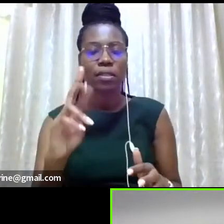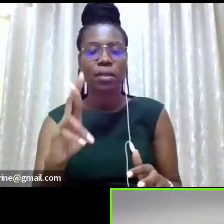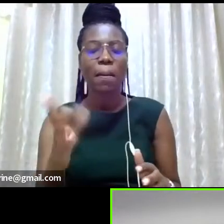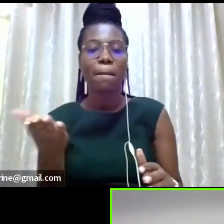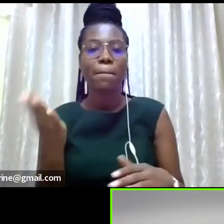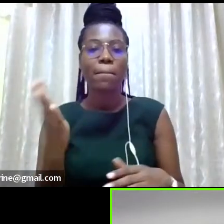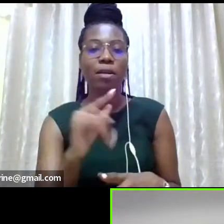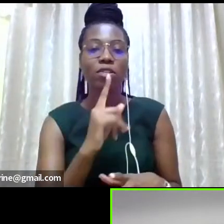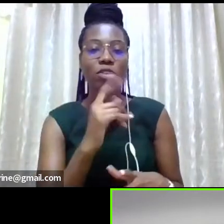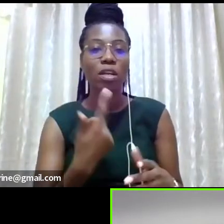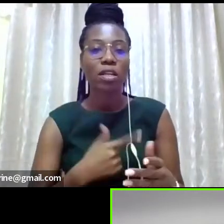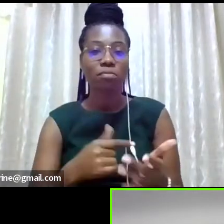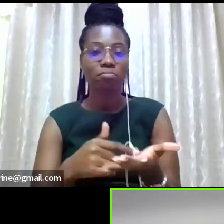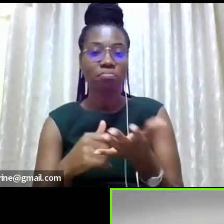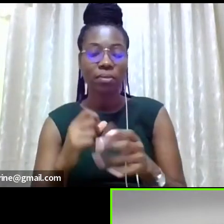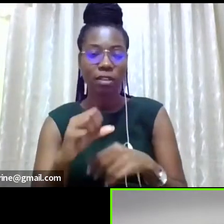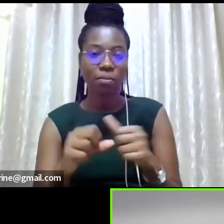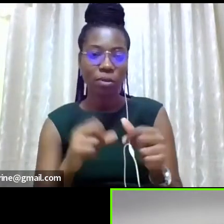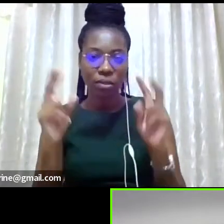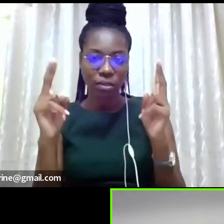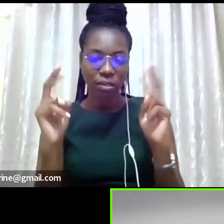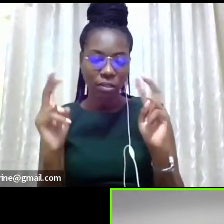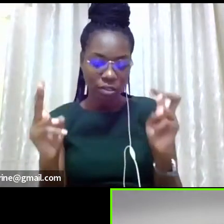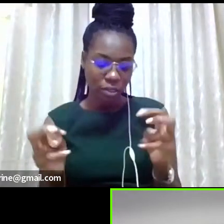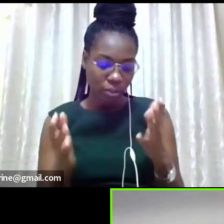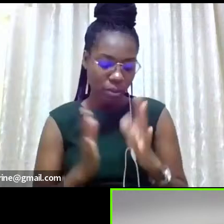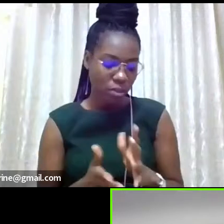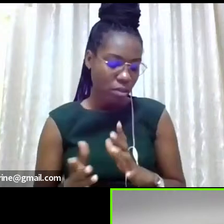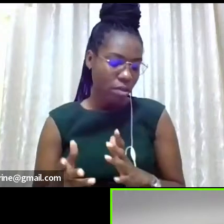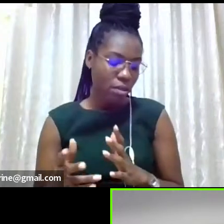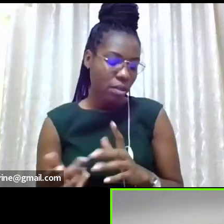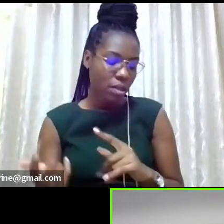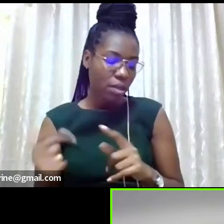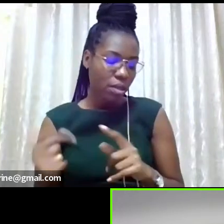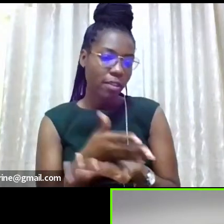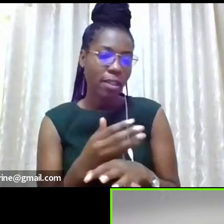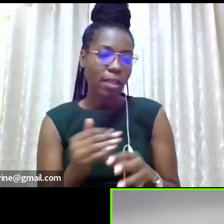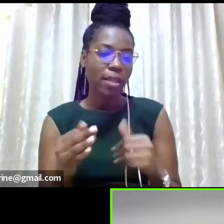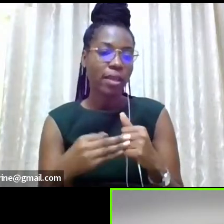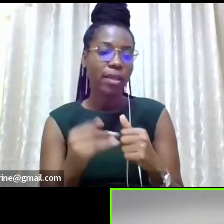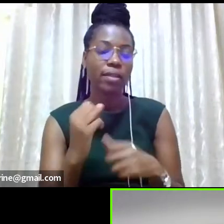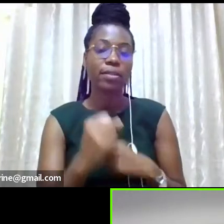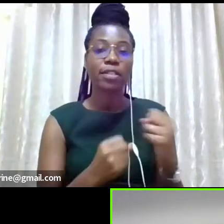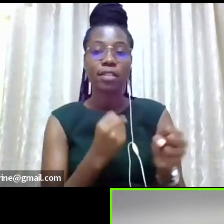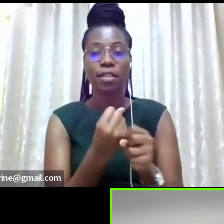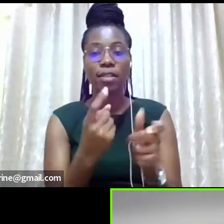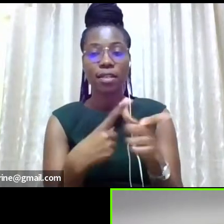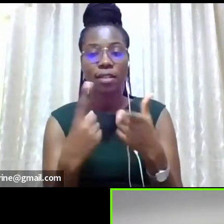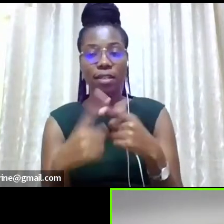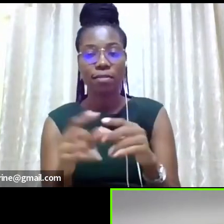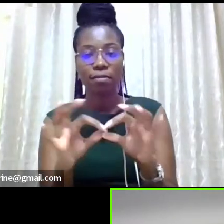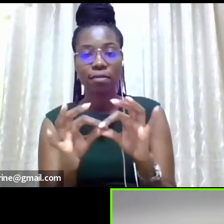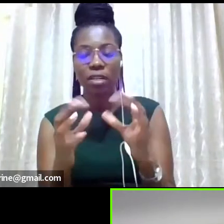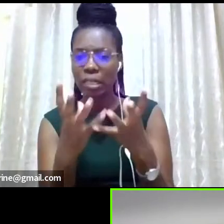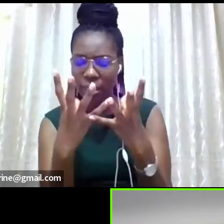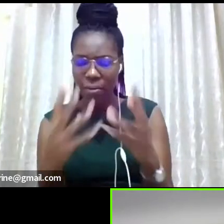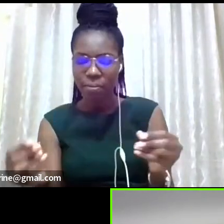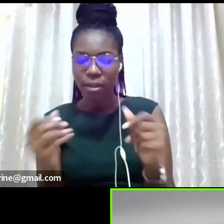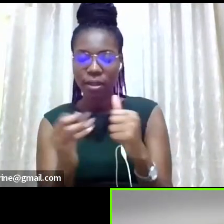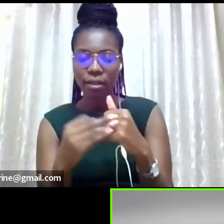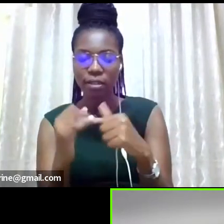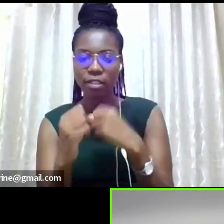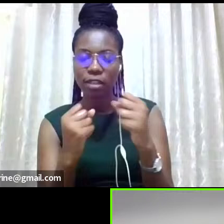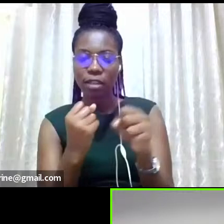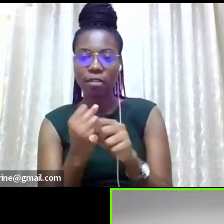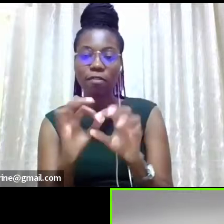been discussing the issue of somebody appearing after 8 years and the family disappears for 8 years and the family is back